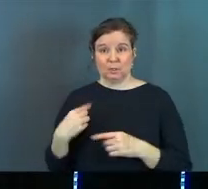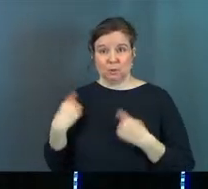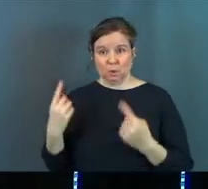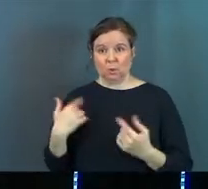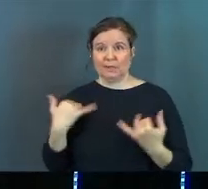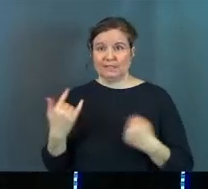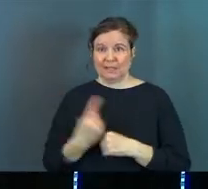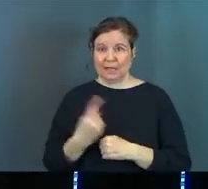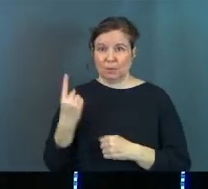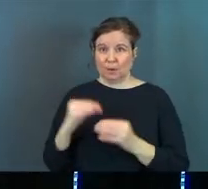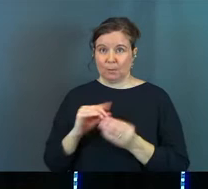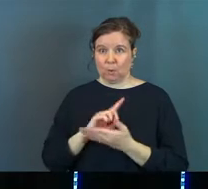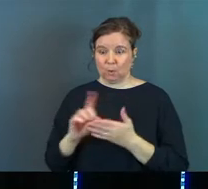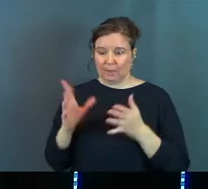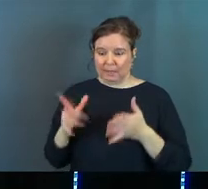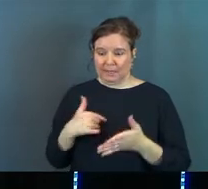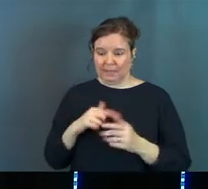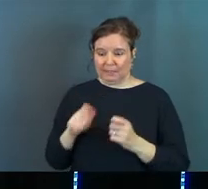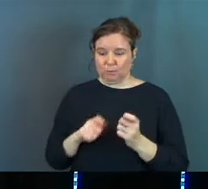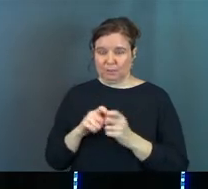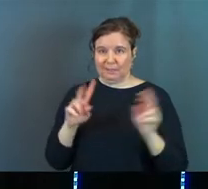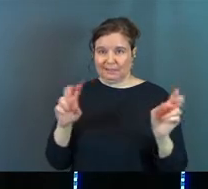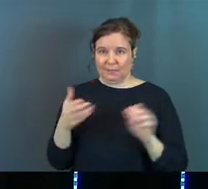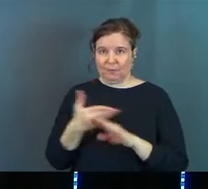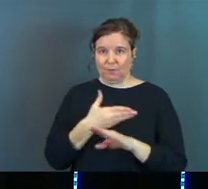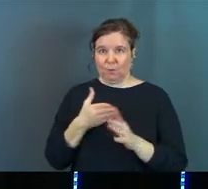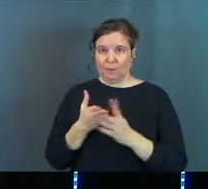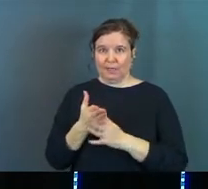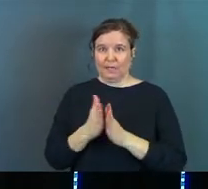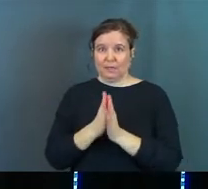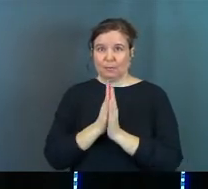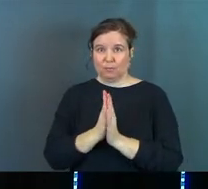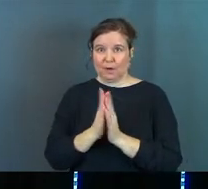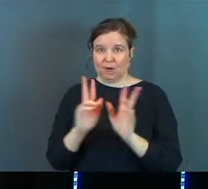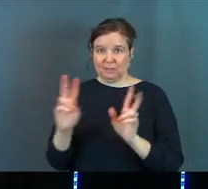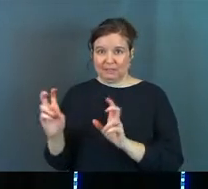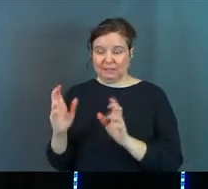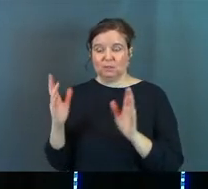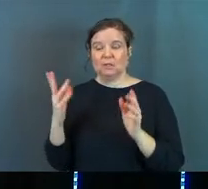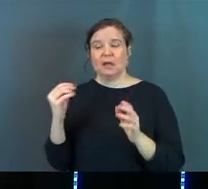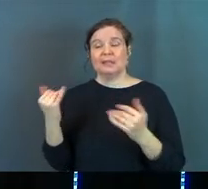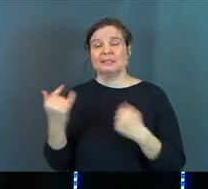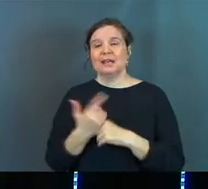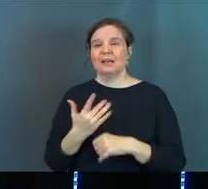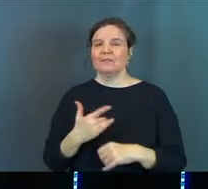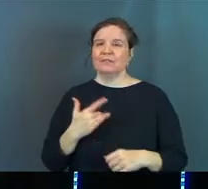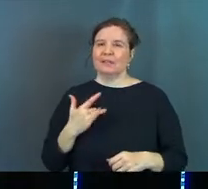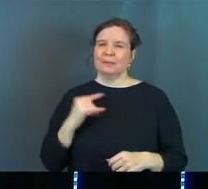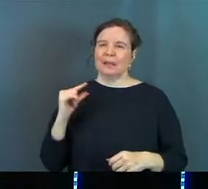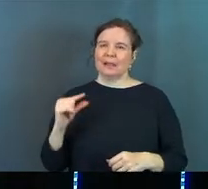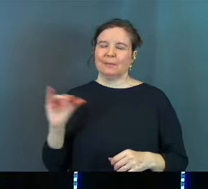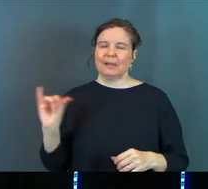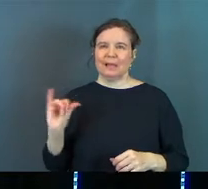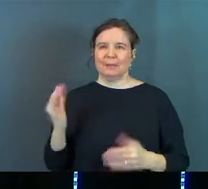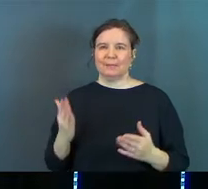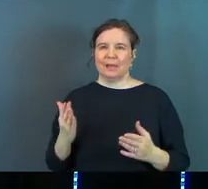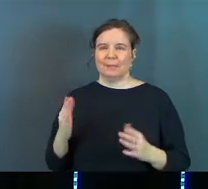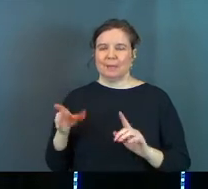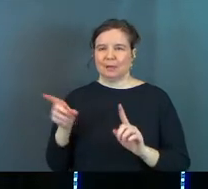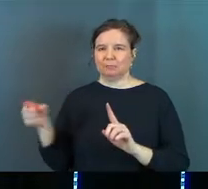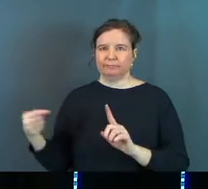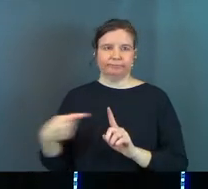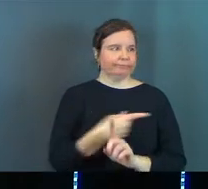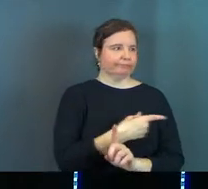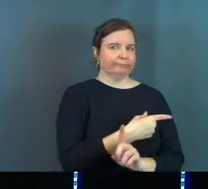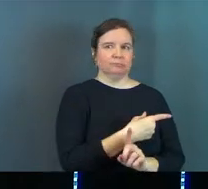We got today and we got one more week in this particular series before we get into the prayer series. And today is going to feel a little bit like maybe a right